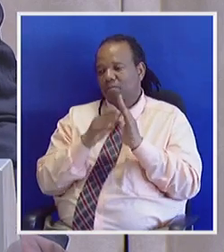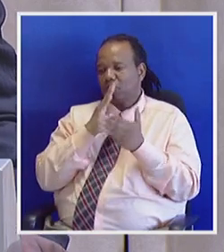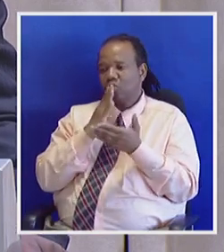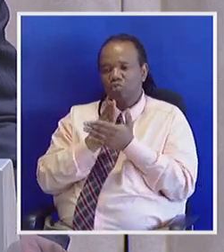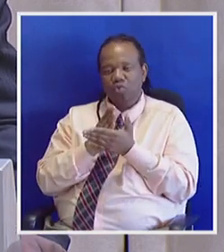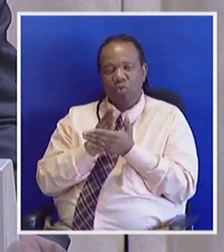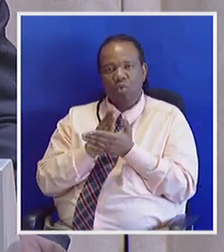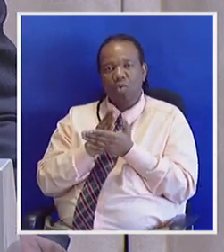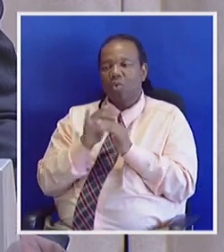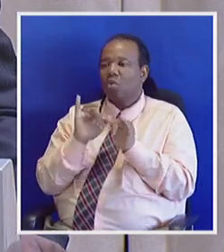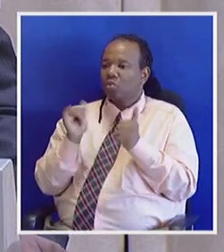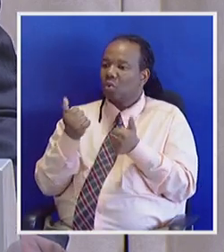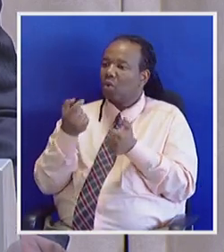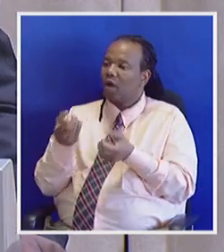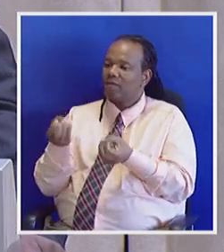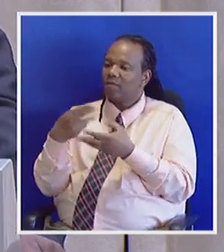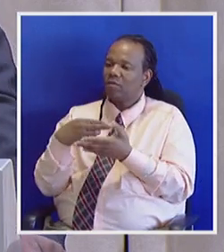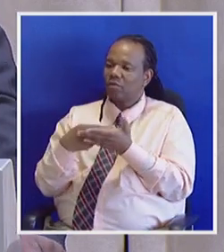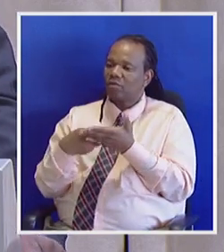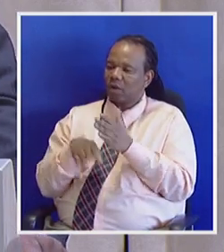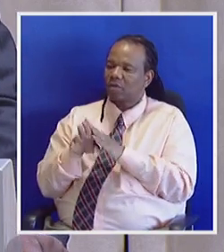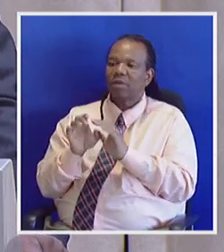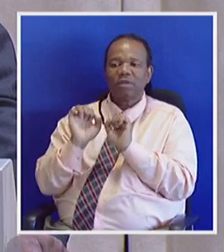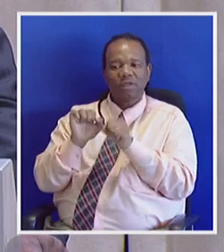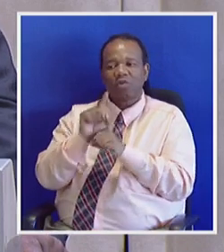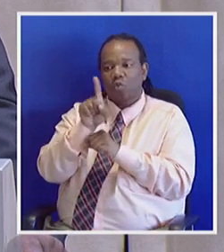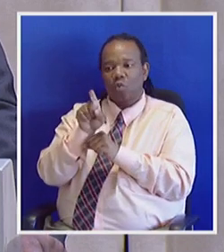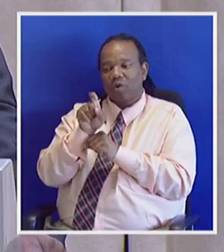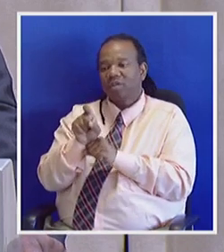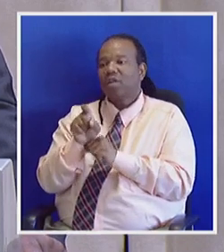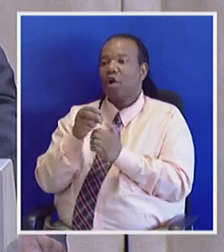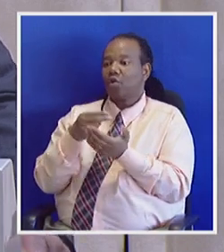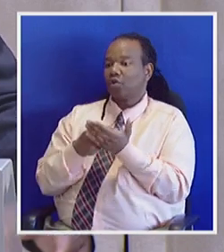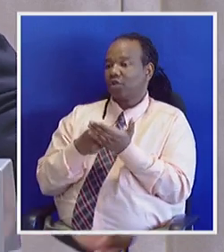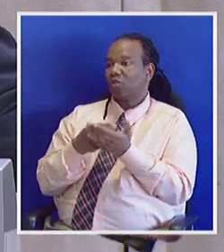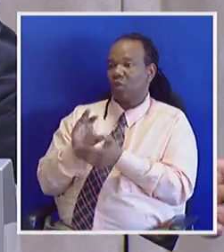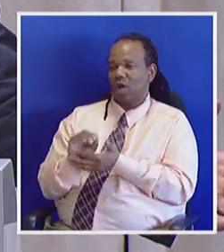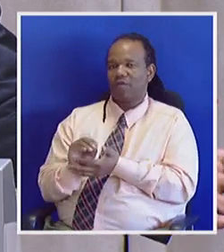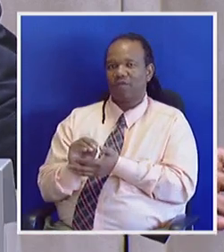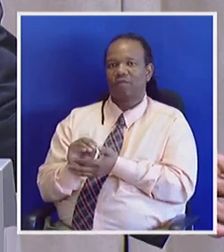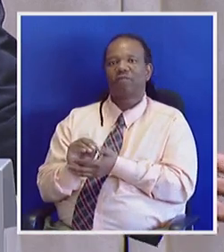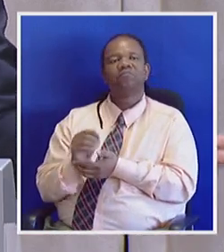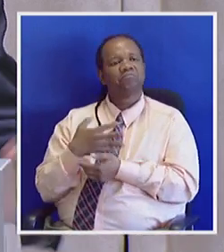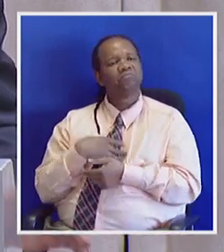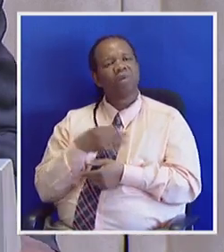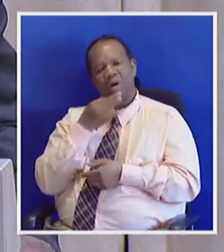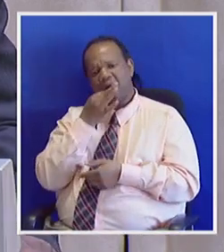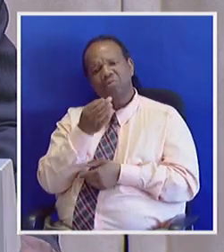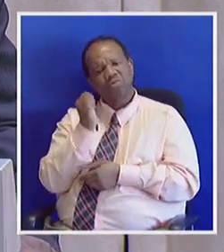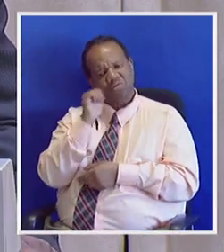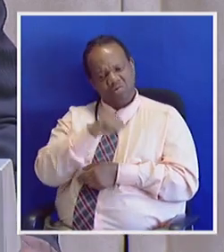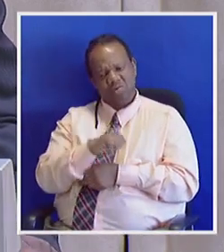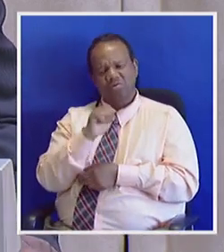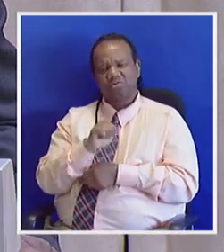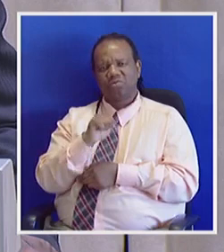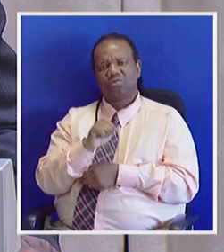we get results. Are we getting results from all these interventions? My answer is yes. And in some